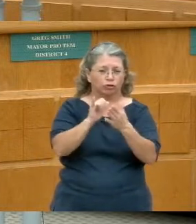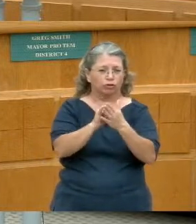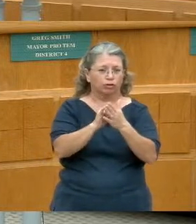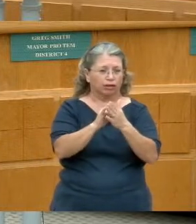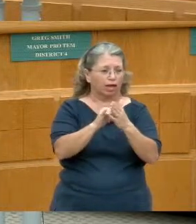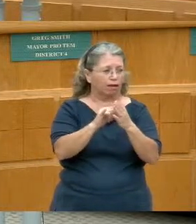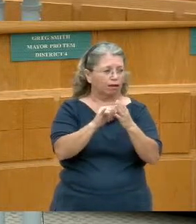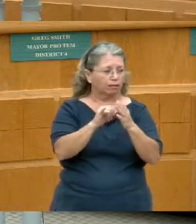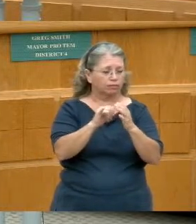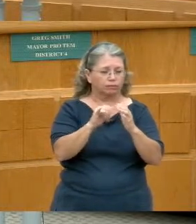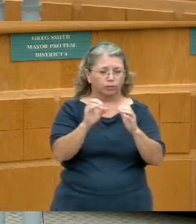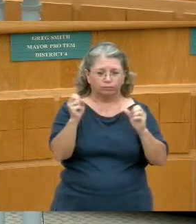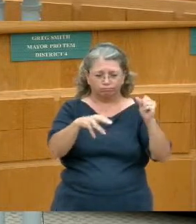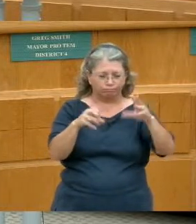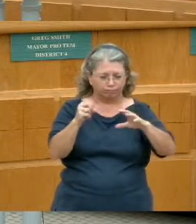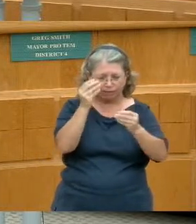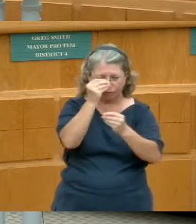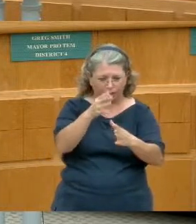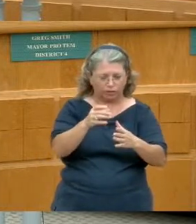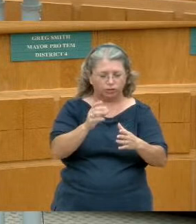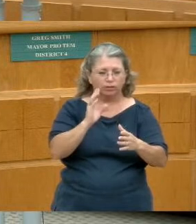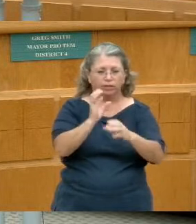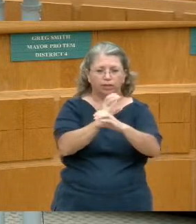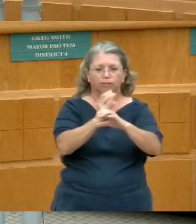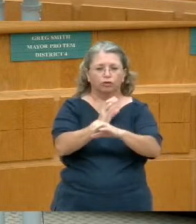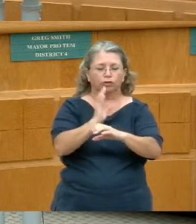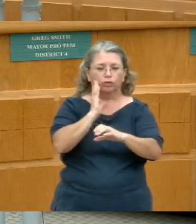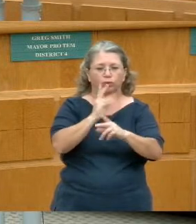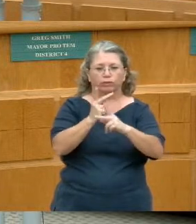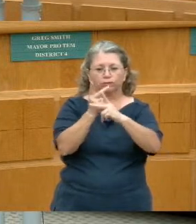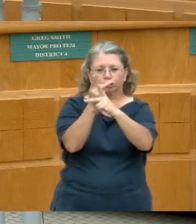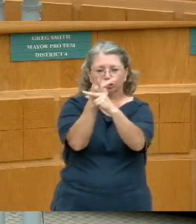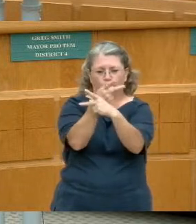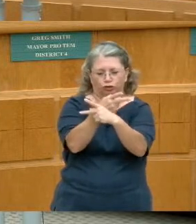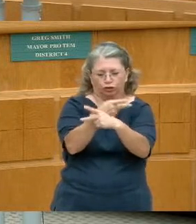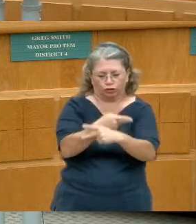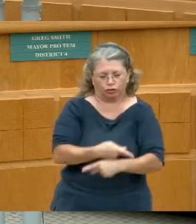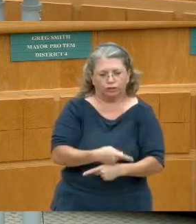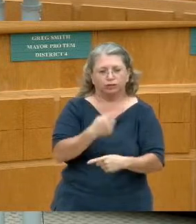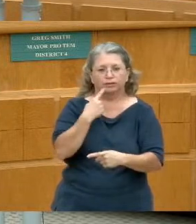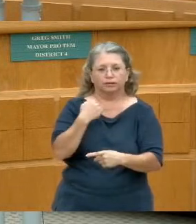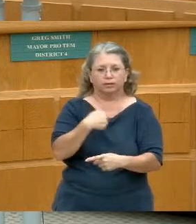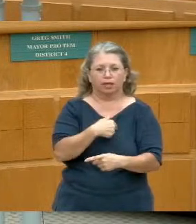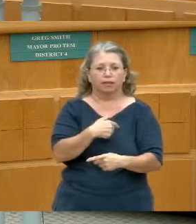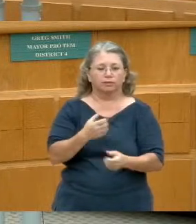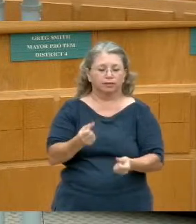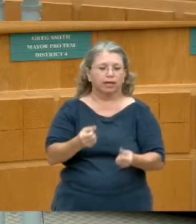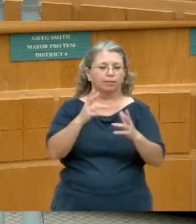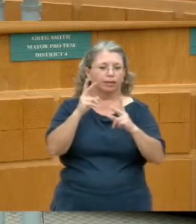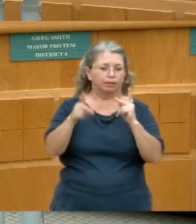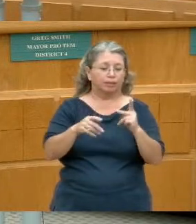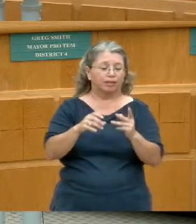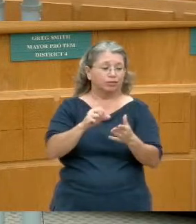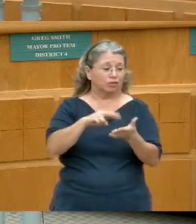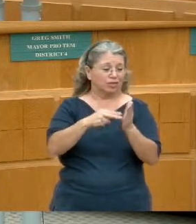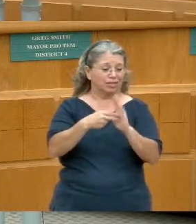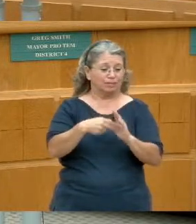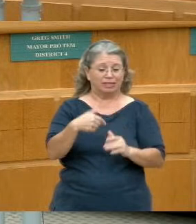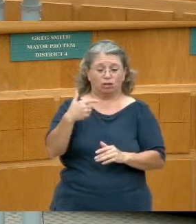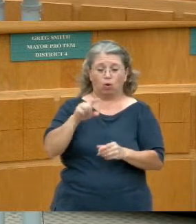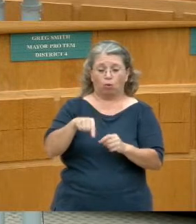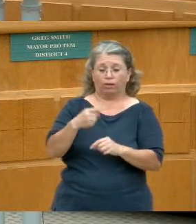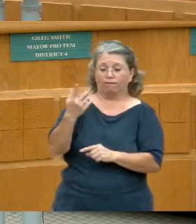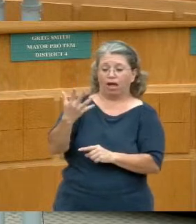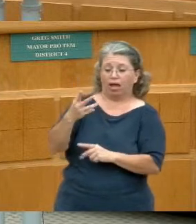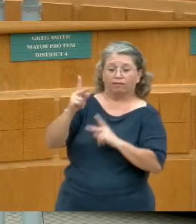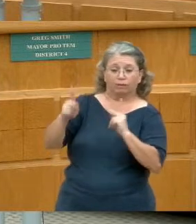simulate. The result is instead of 84, you have 5 people infected in 1 month with the current transmission